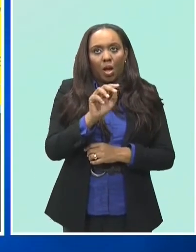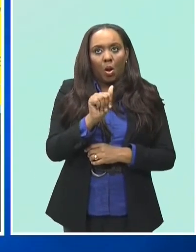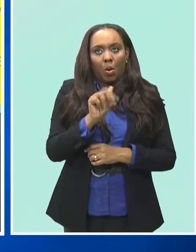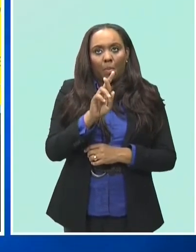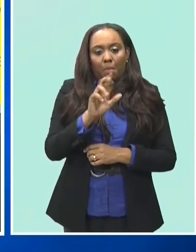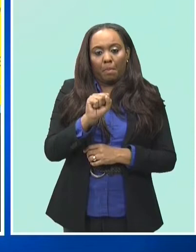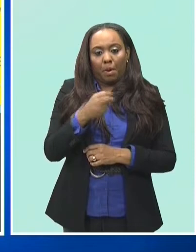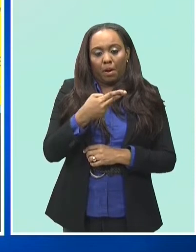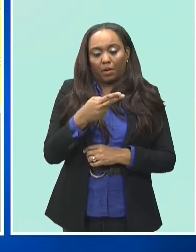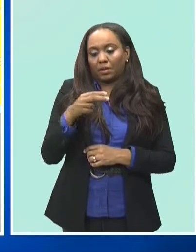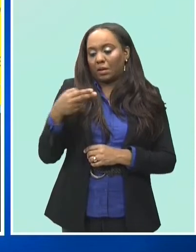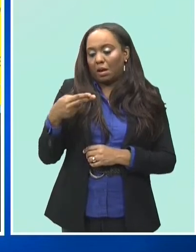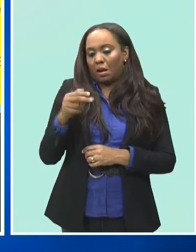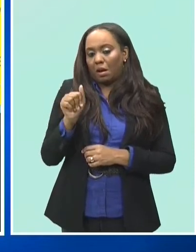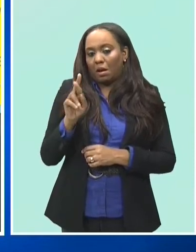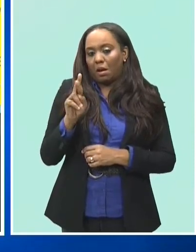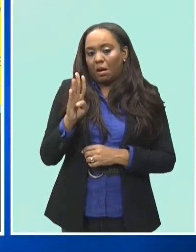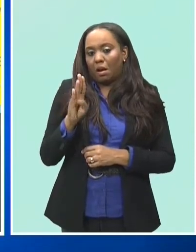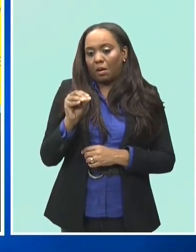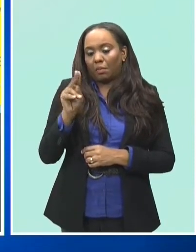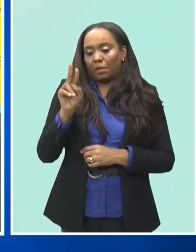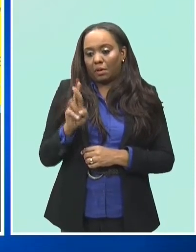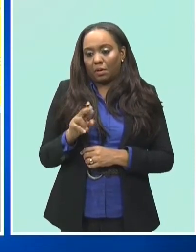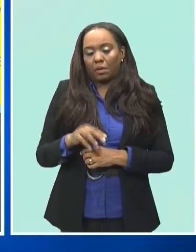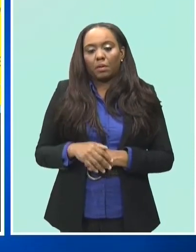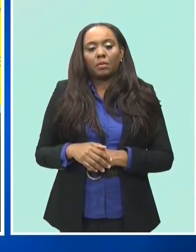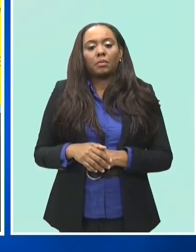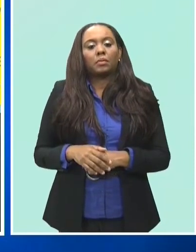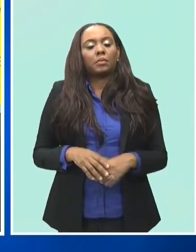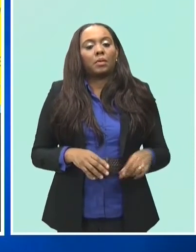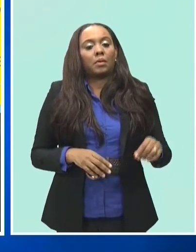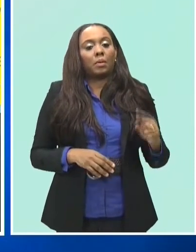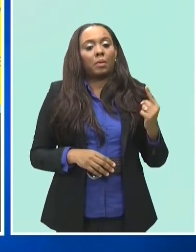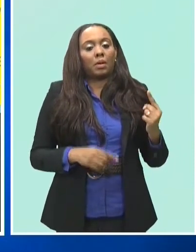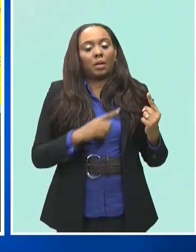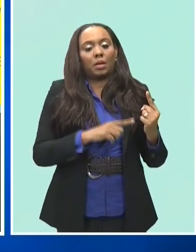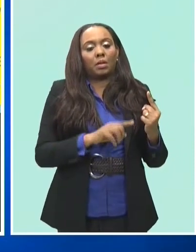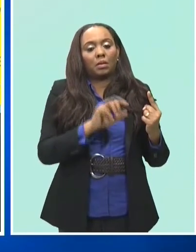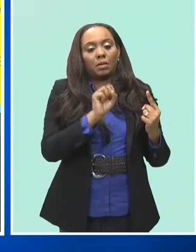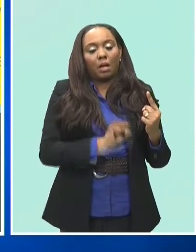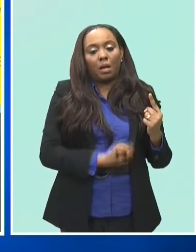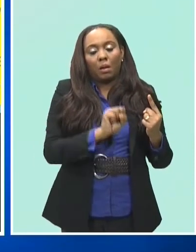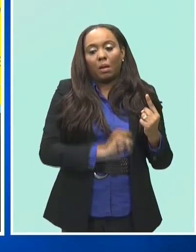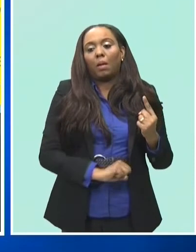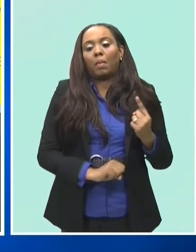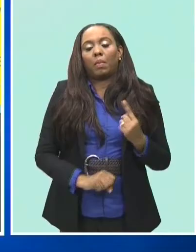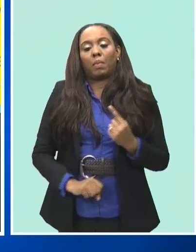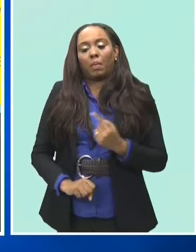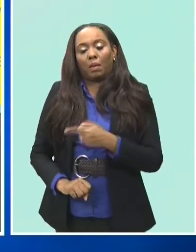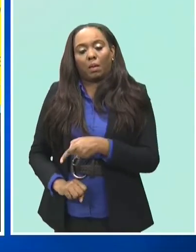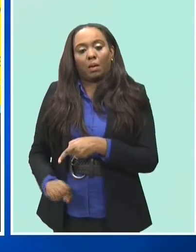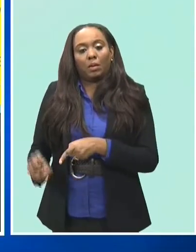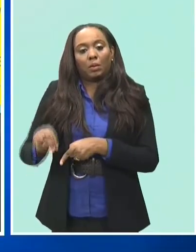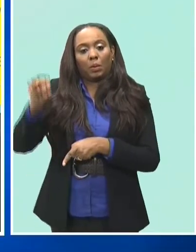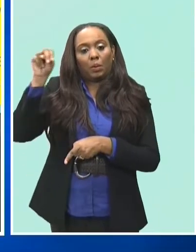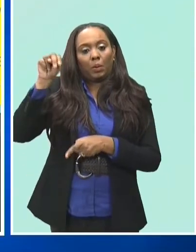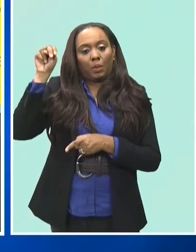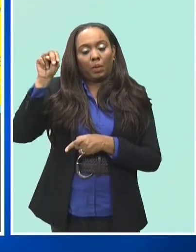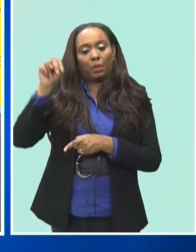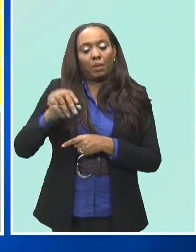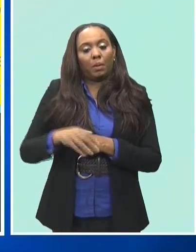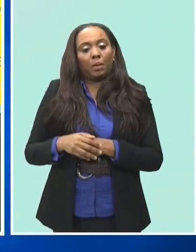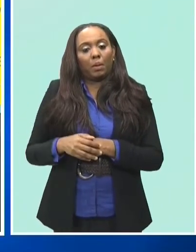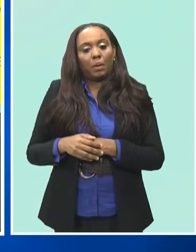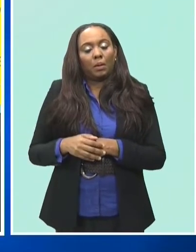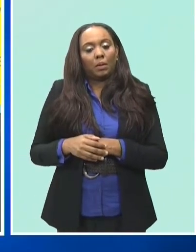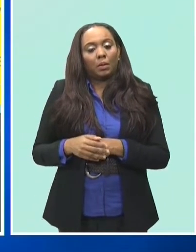The areas would be one to the south of Marsh Harbor and one to the north of Marsh Harbor. And those